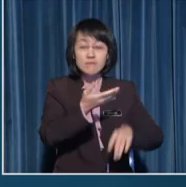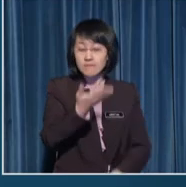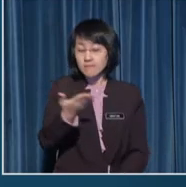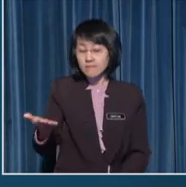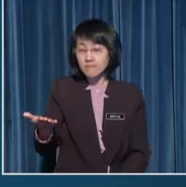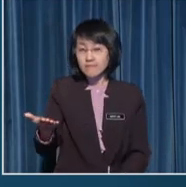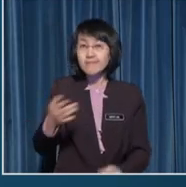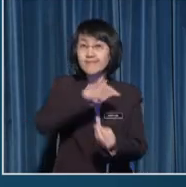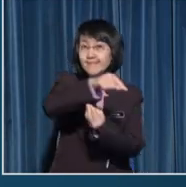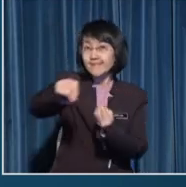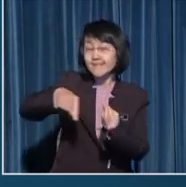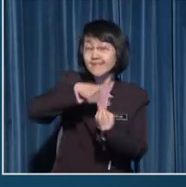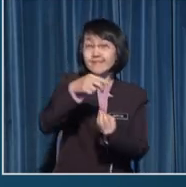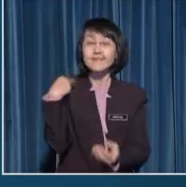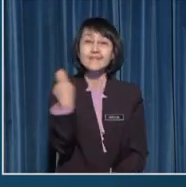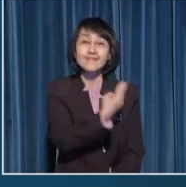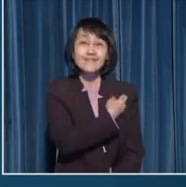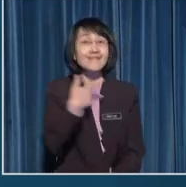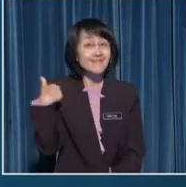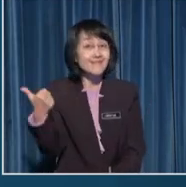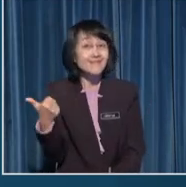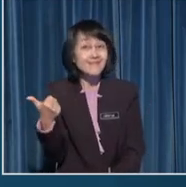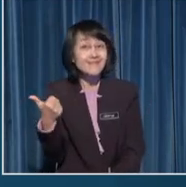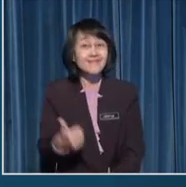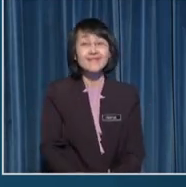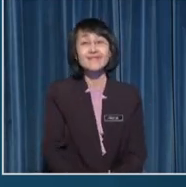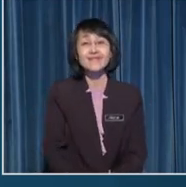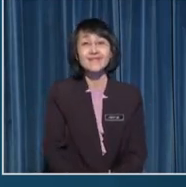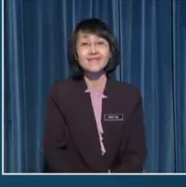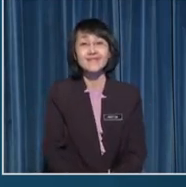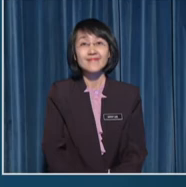available around us. Cool, huh?